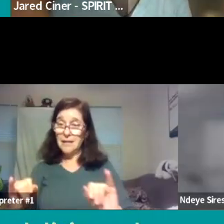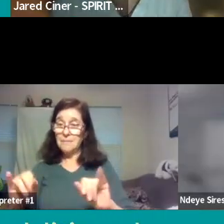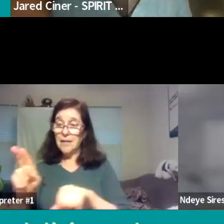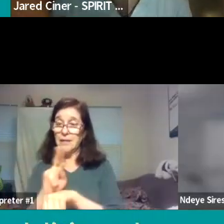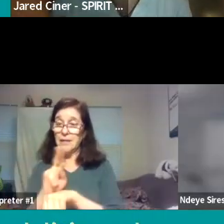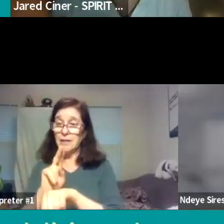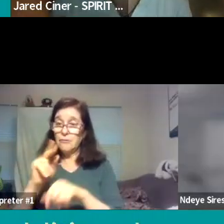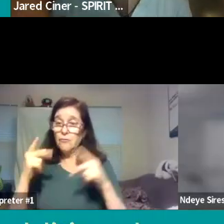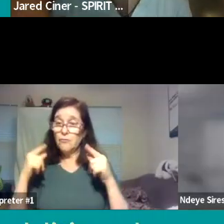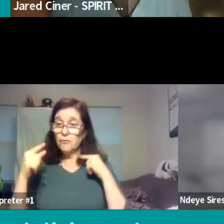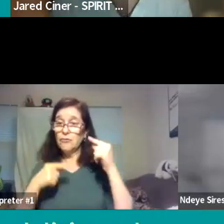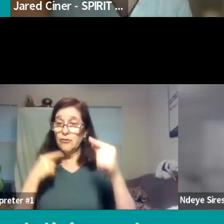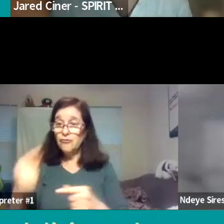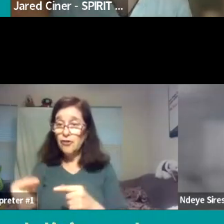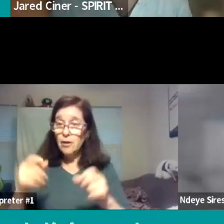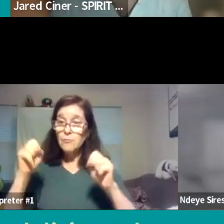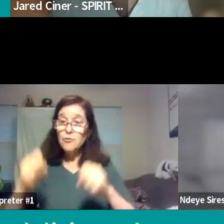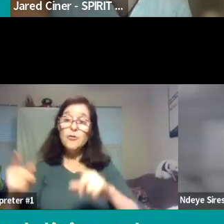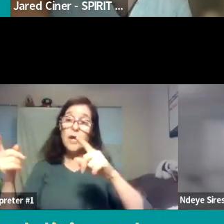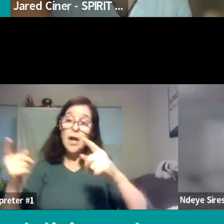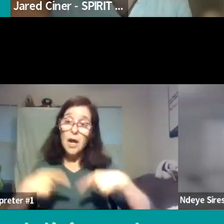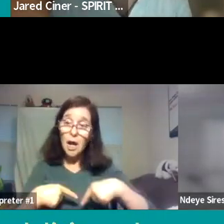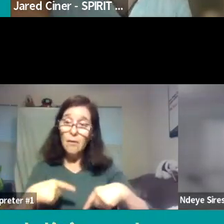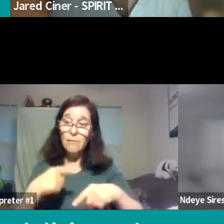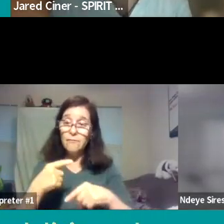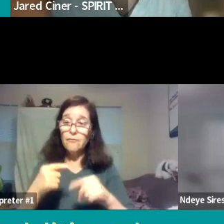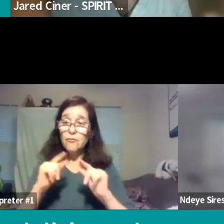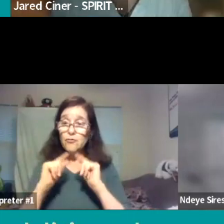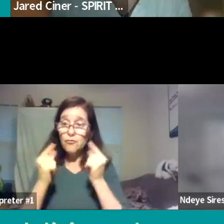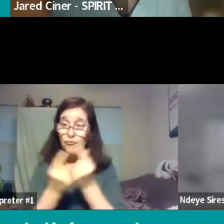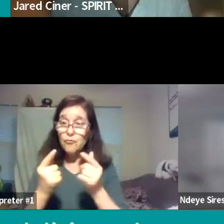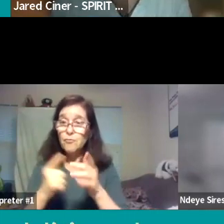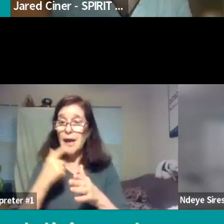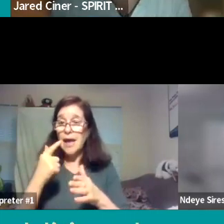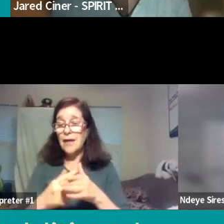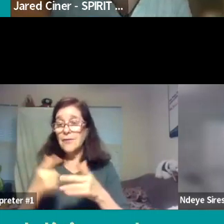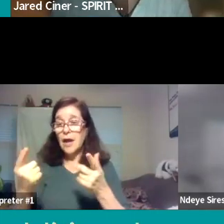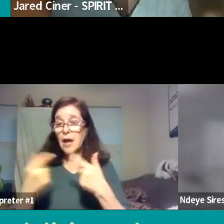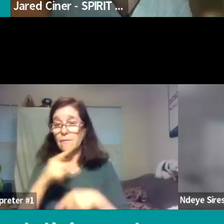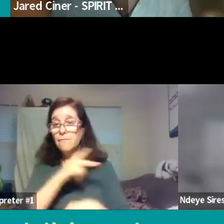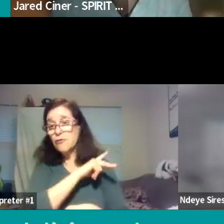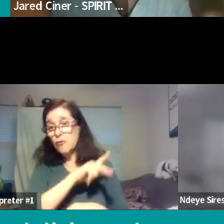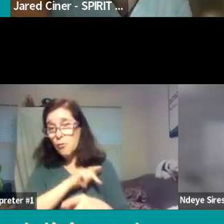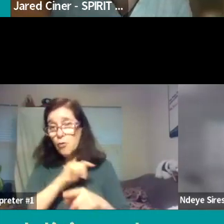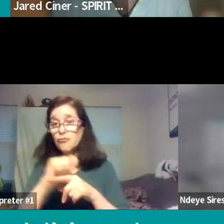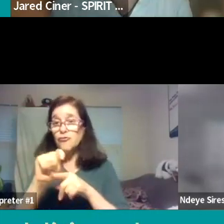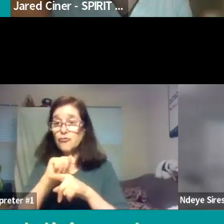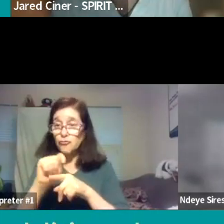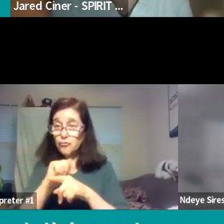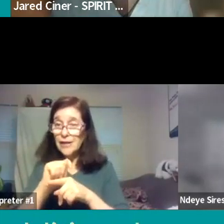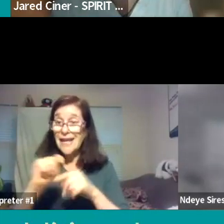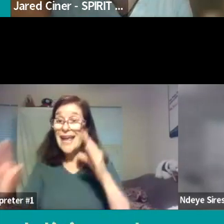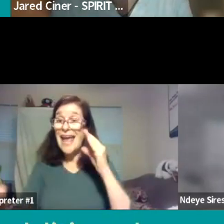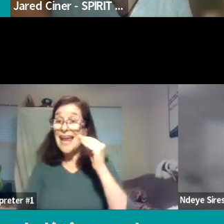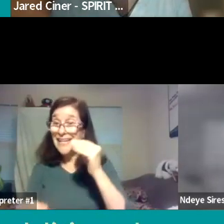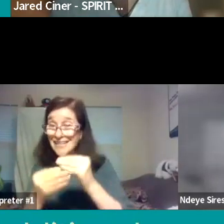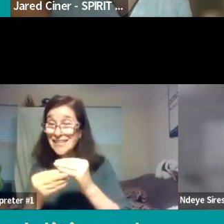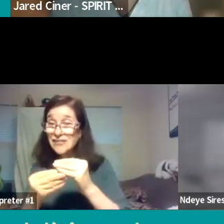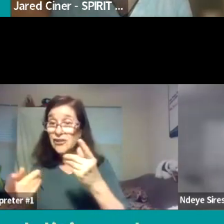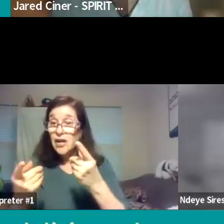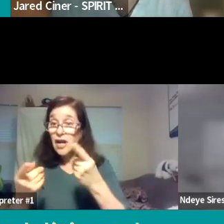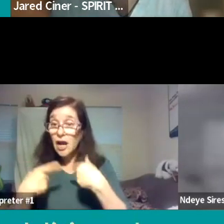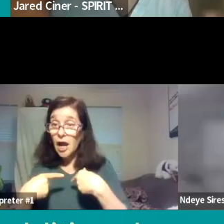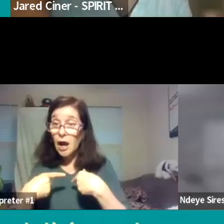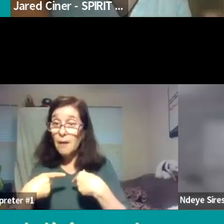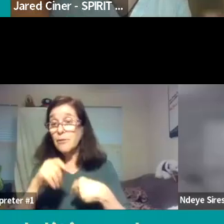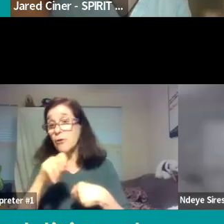for your group Zumba or fitness or yoga class. You could still come for your personal training session. But in addition, you could actually come on